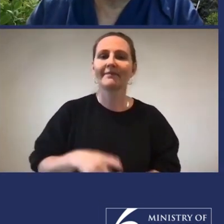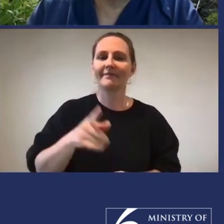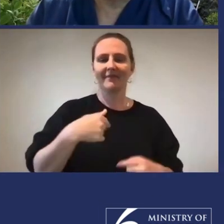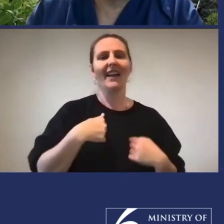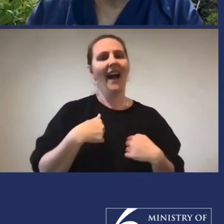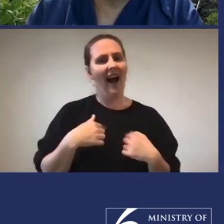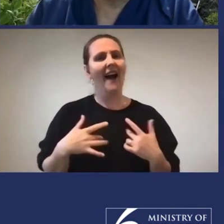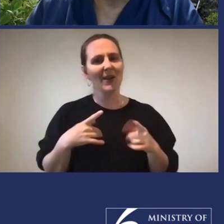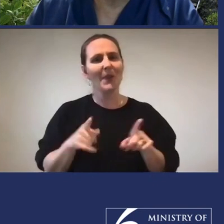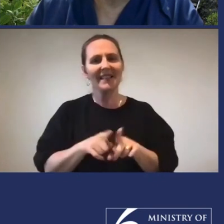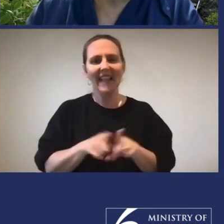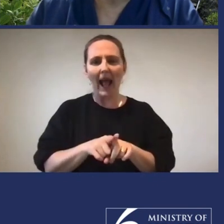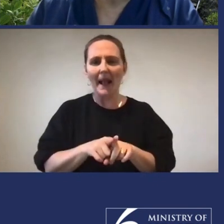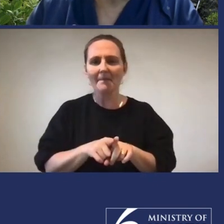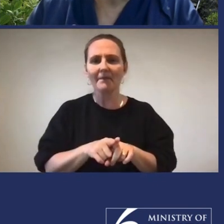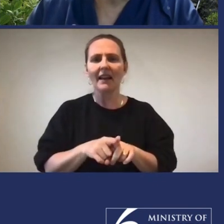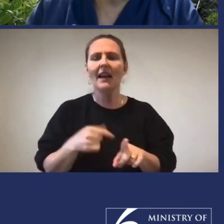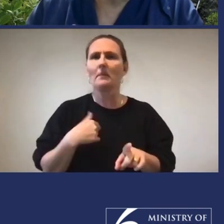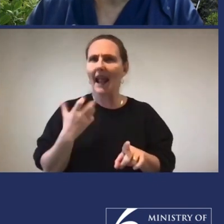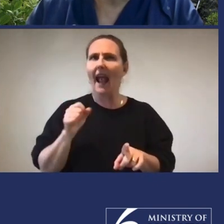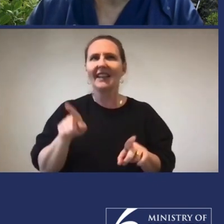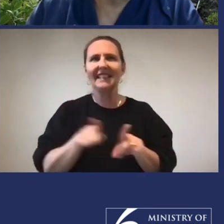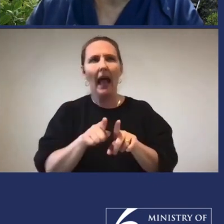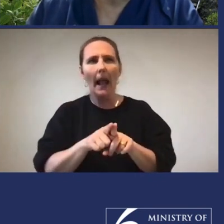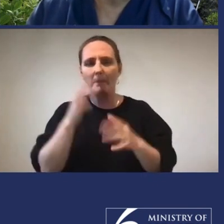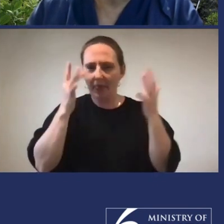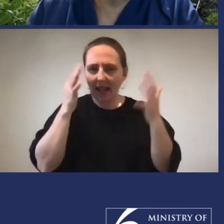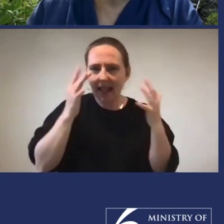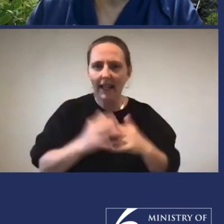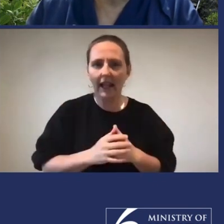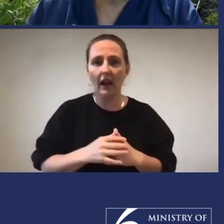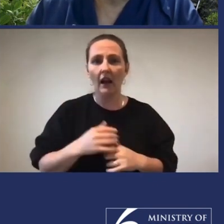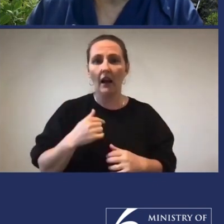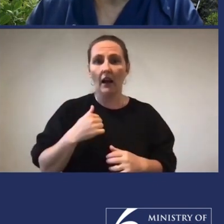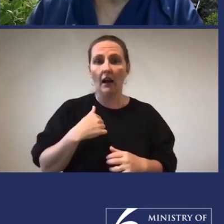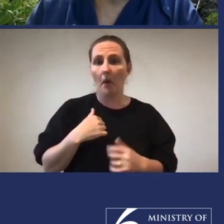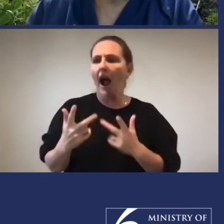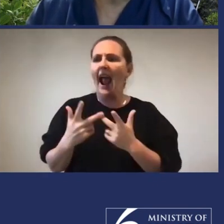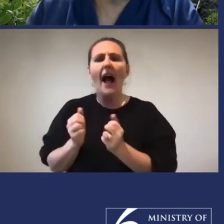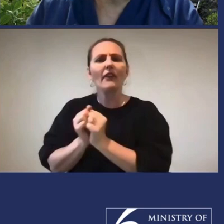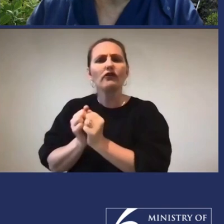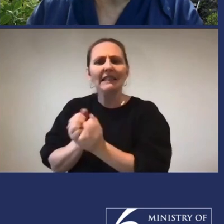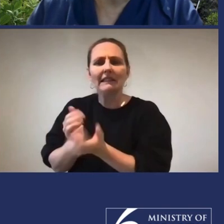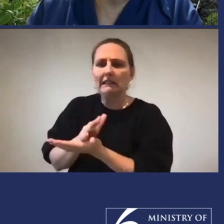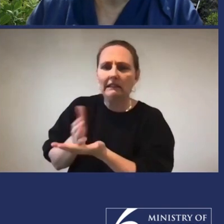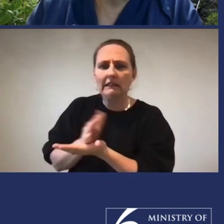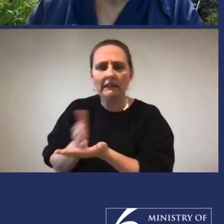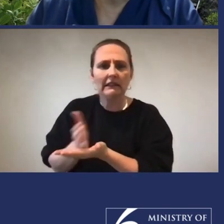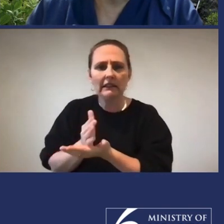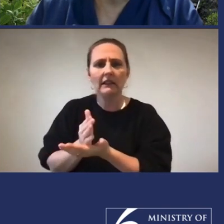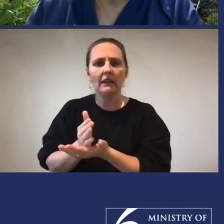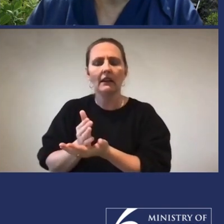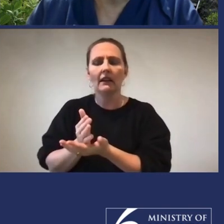I had the same sort of moment. Like I've said to, you know, other pregnant friends who were sort of on the fence as well, like I feel like it was